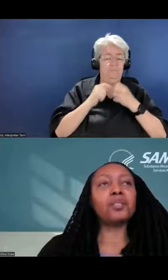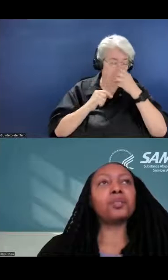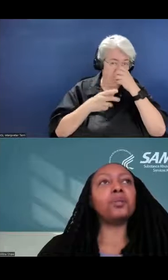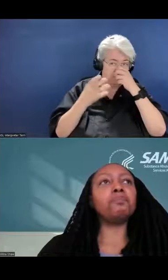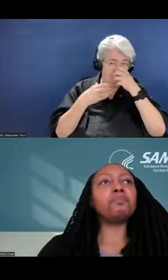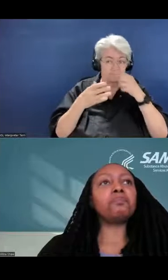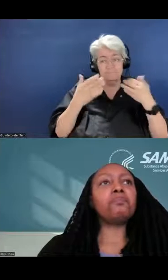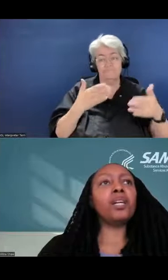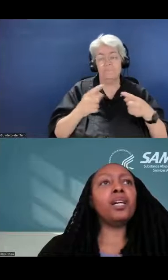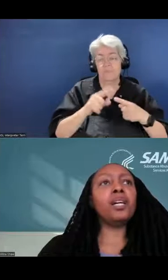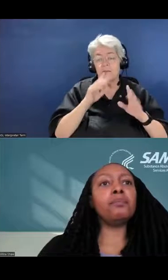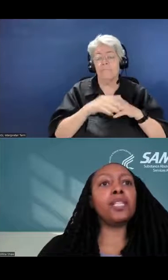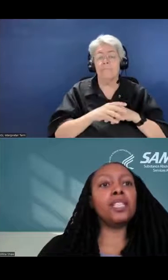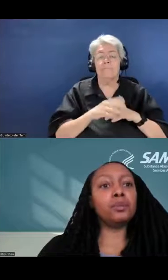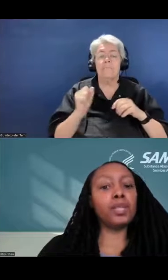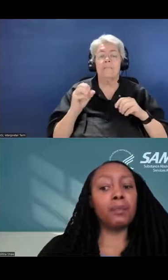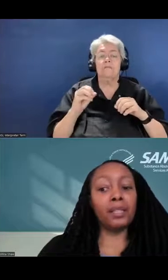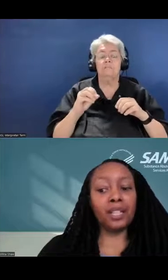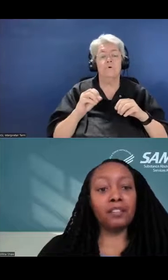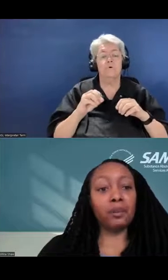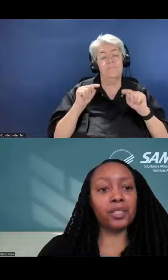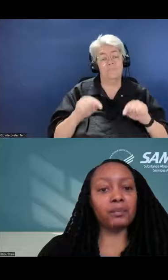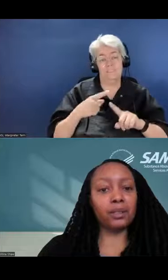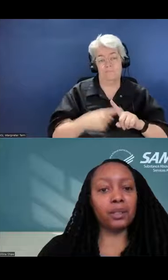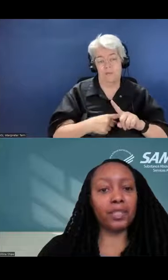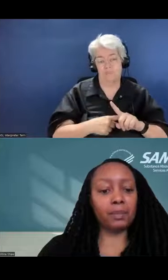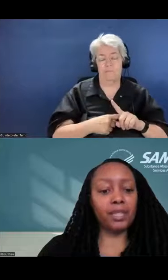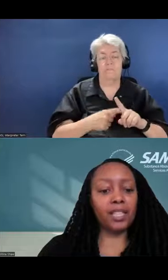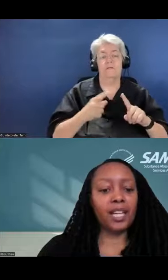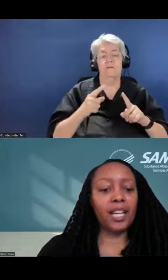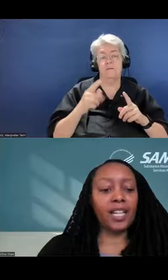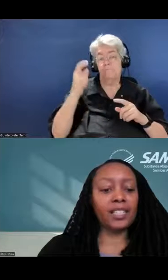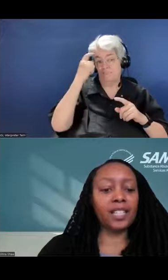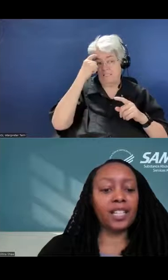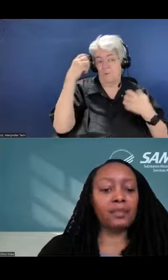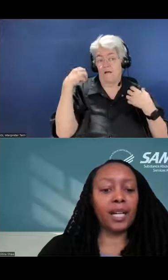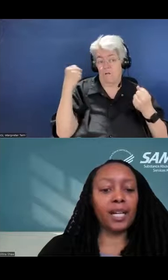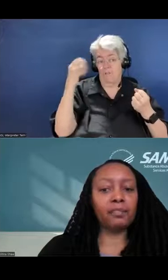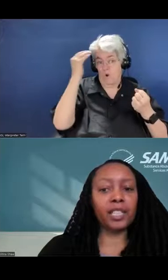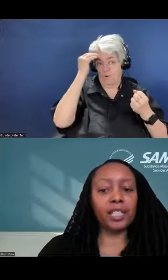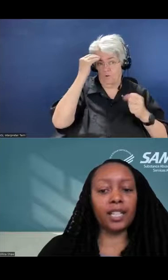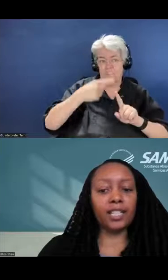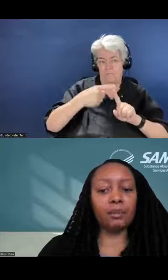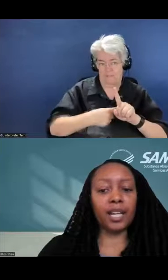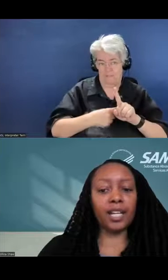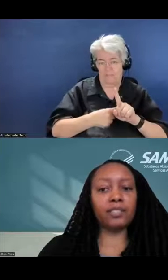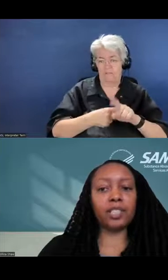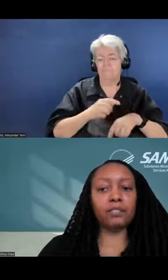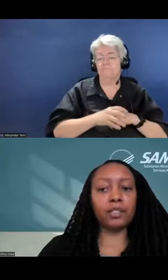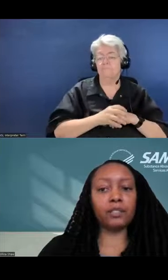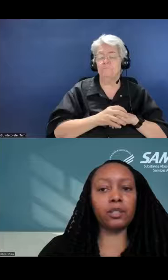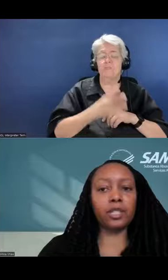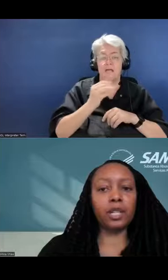proceed. So this month, of course, is Mental Health Awareness Month, and I'm very excited that we